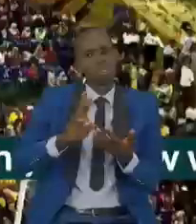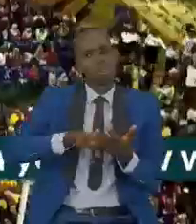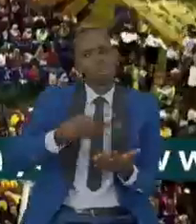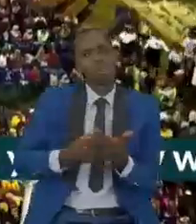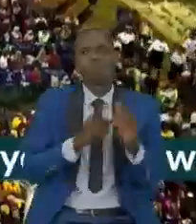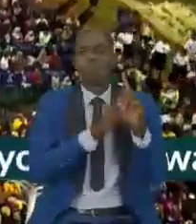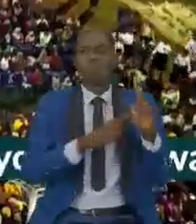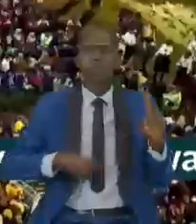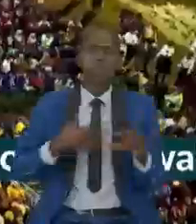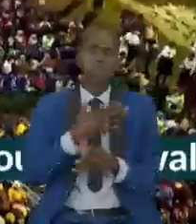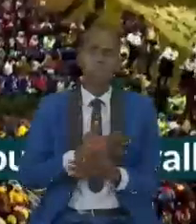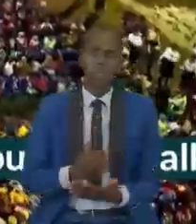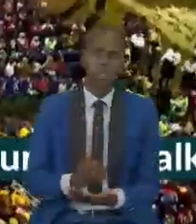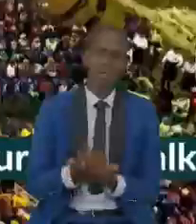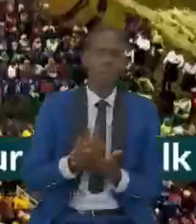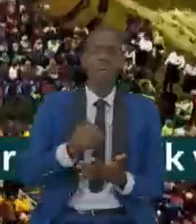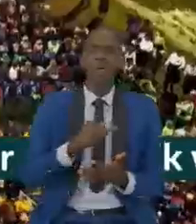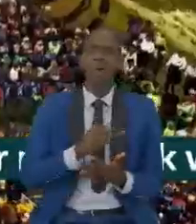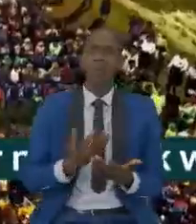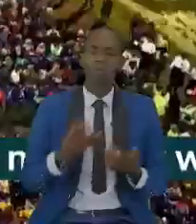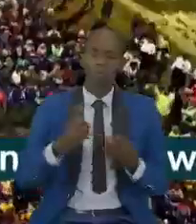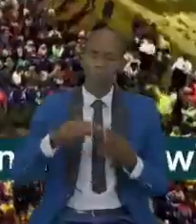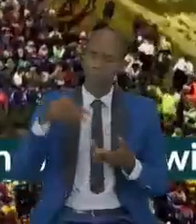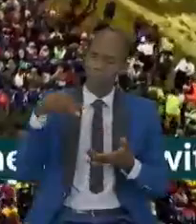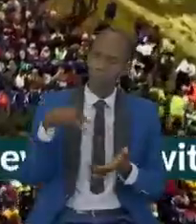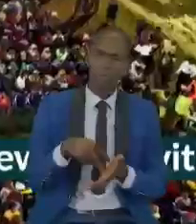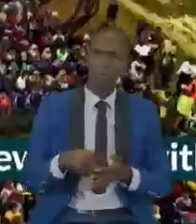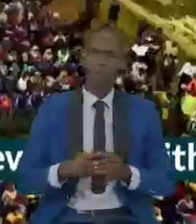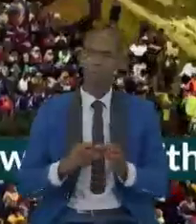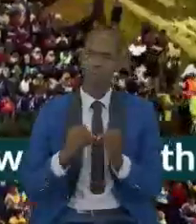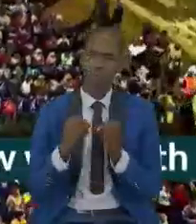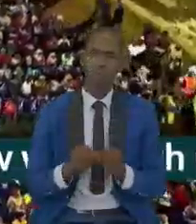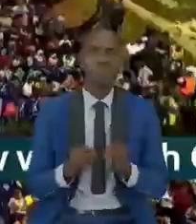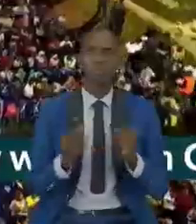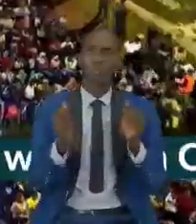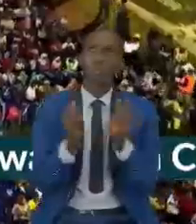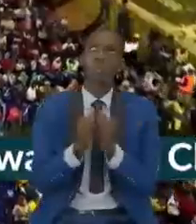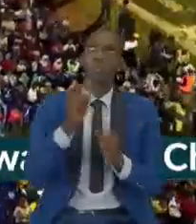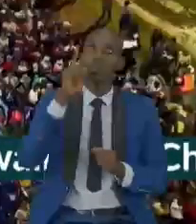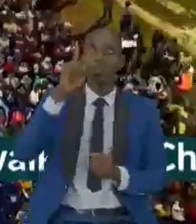okay? Wave it again if you are true. All right? You are not.